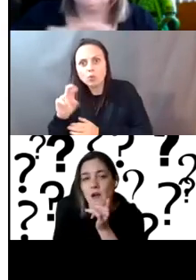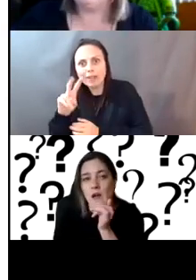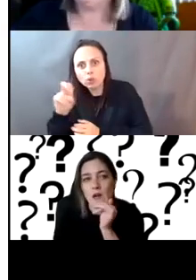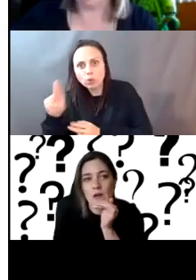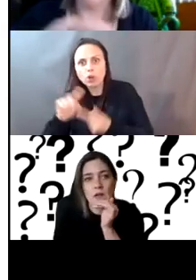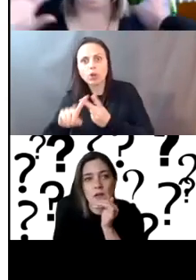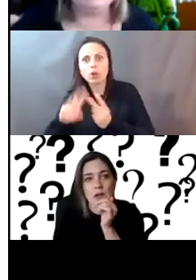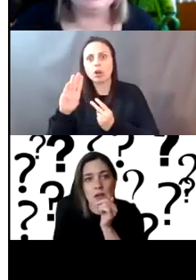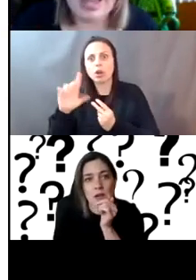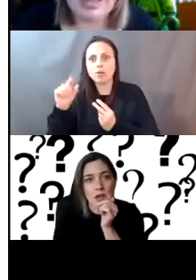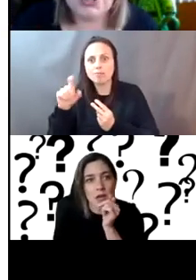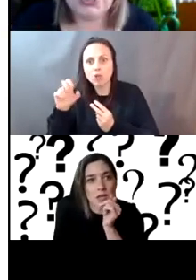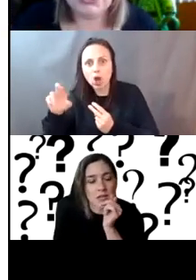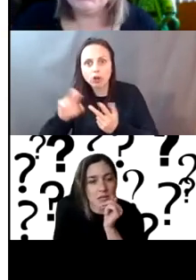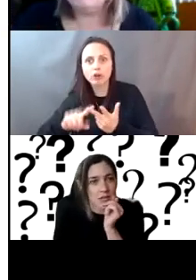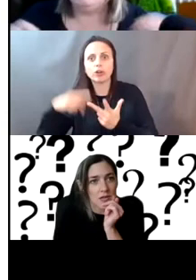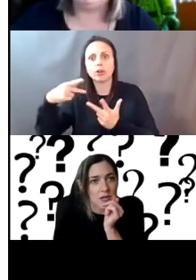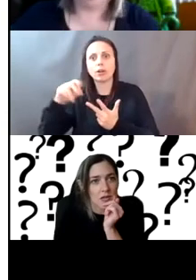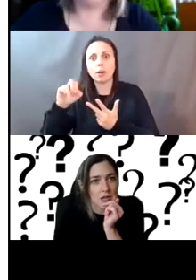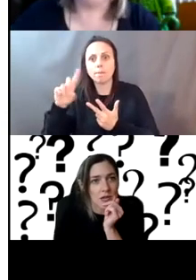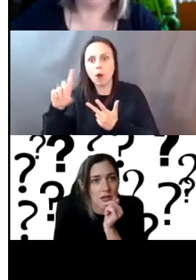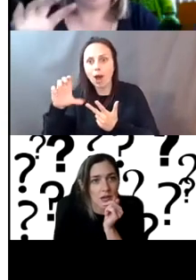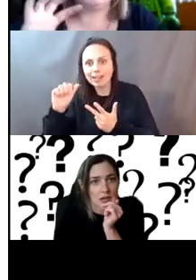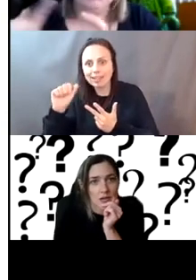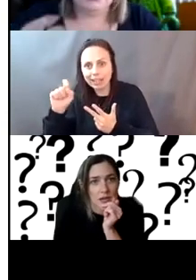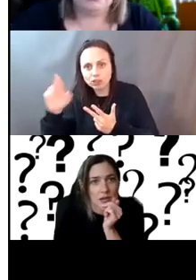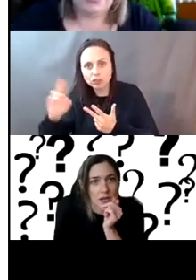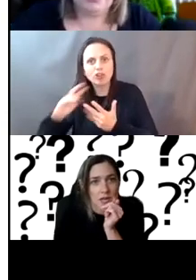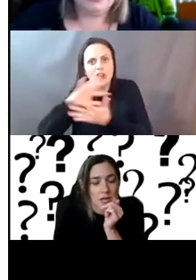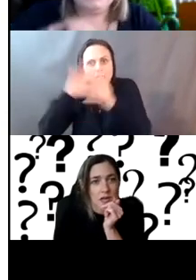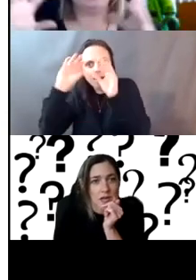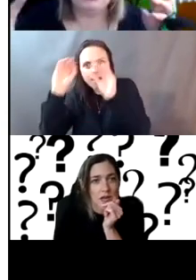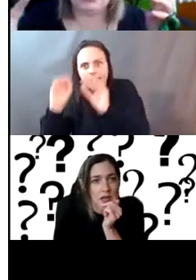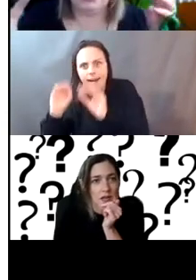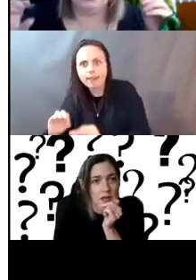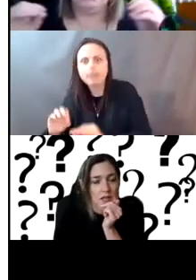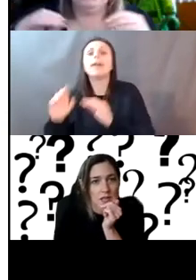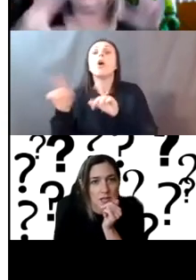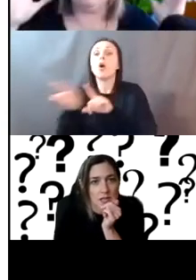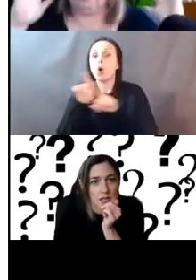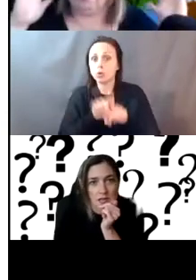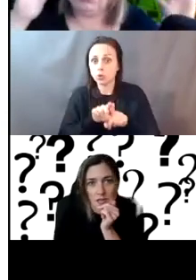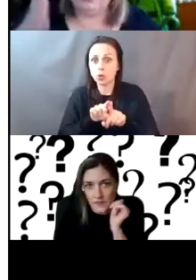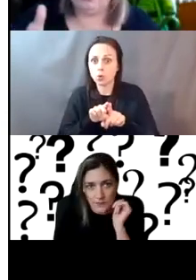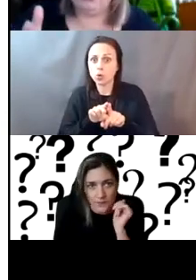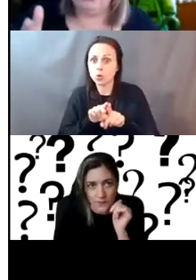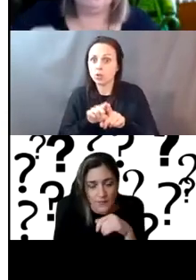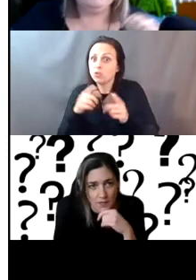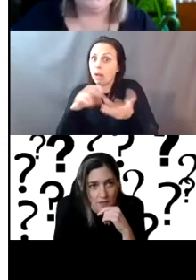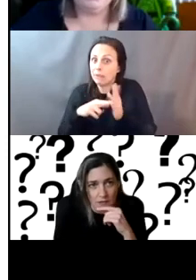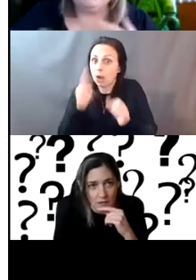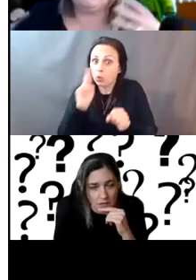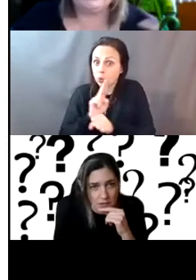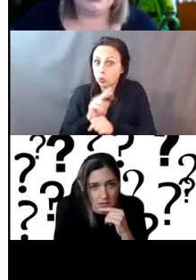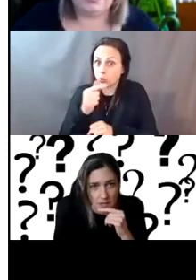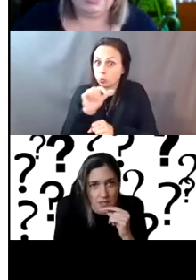blogger or podcaster, and start to put it in there. And then I also would do that on Google. And